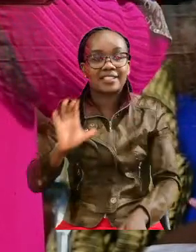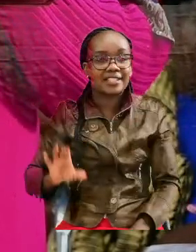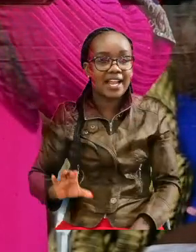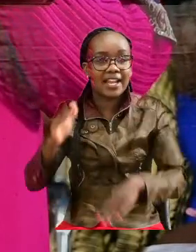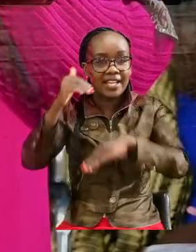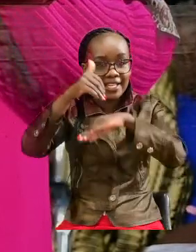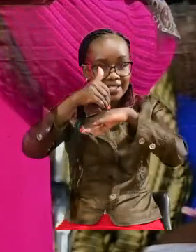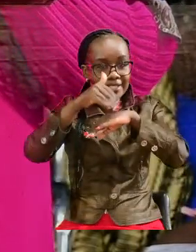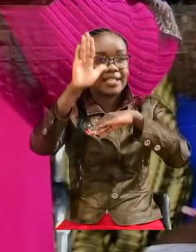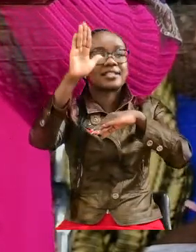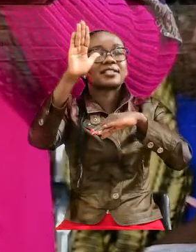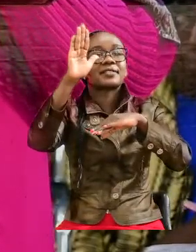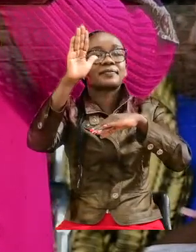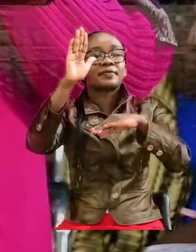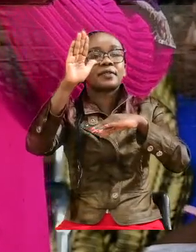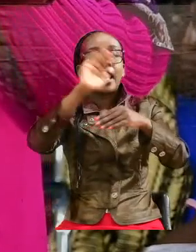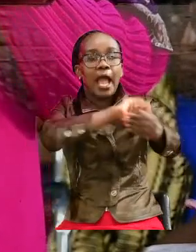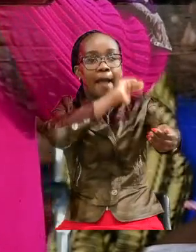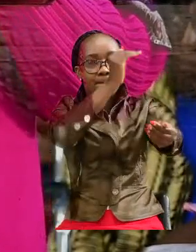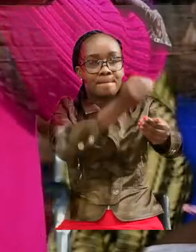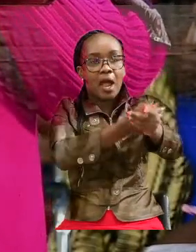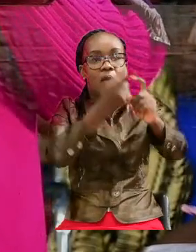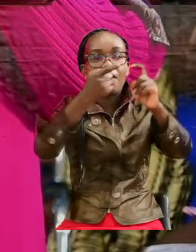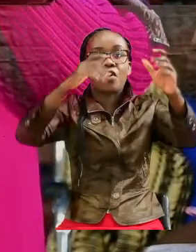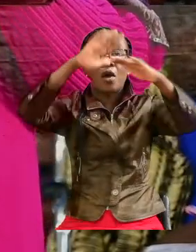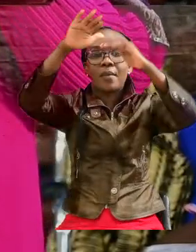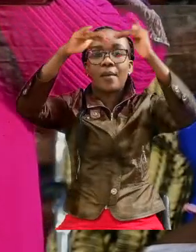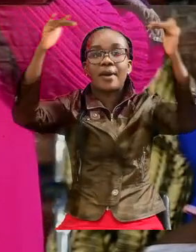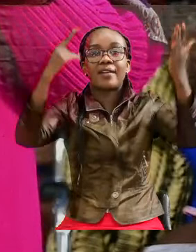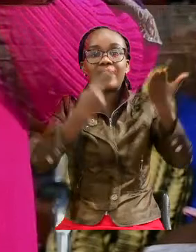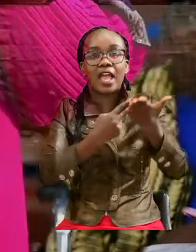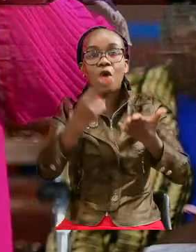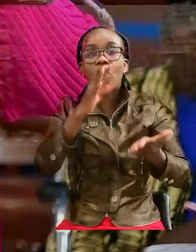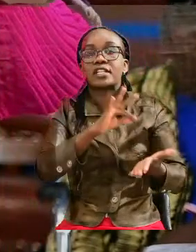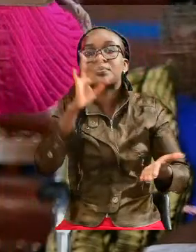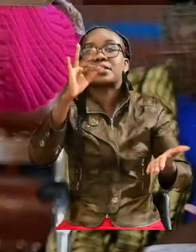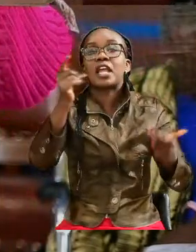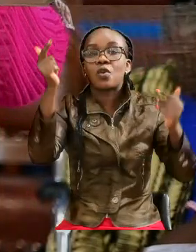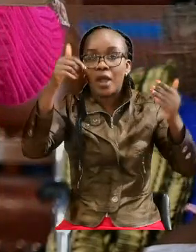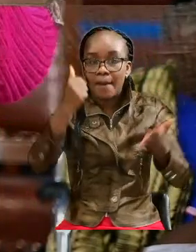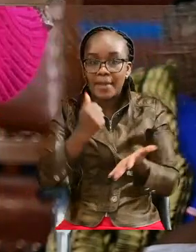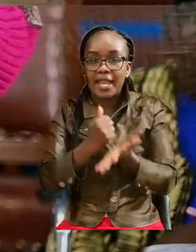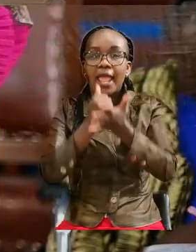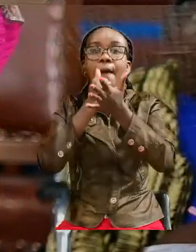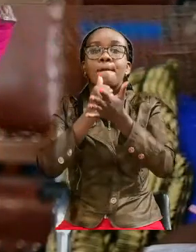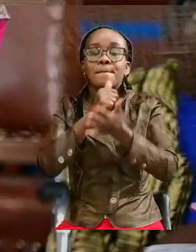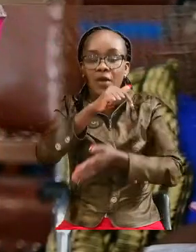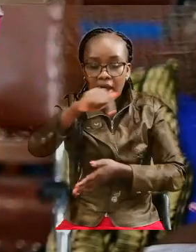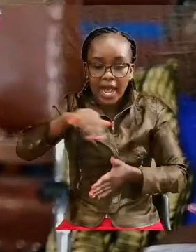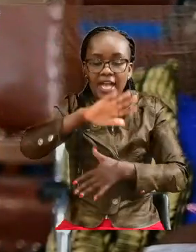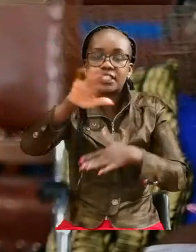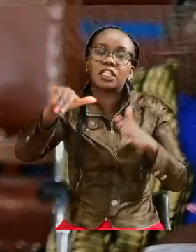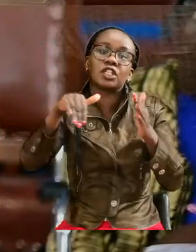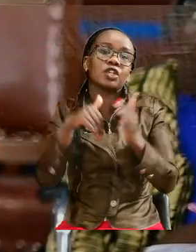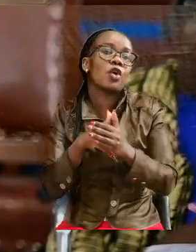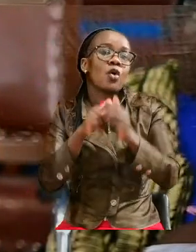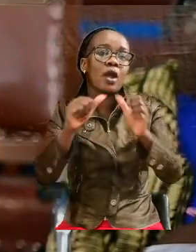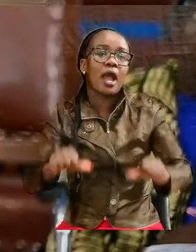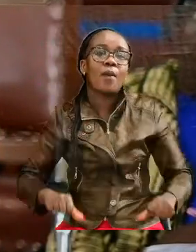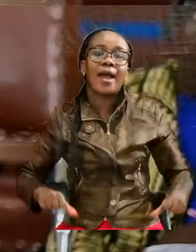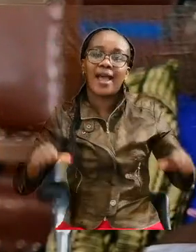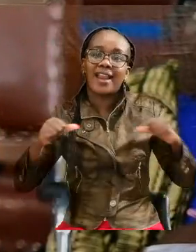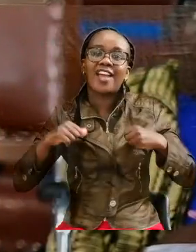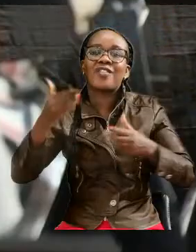sent us a power from above, the Holy Spirit, to help us in our walk of life.